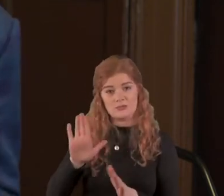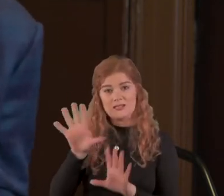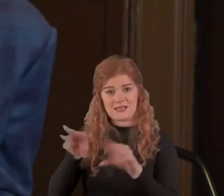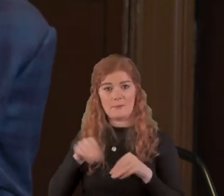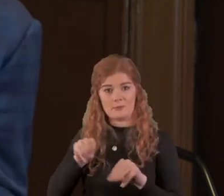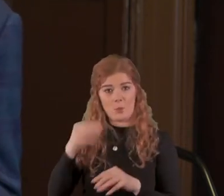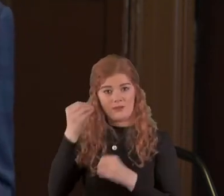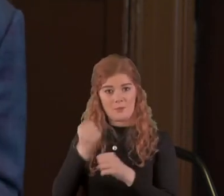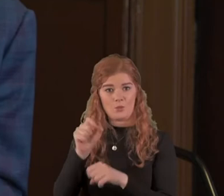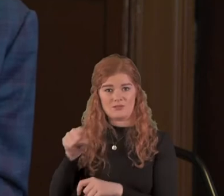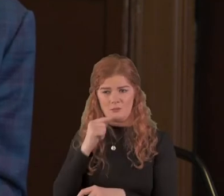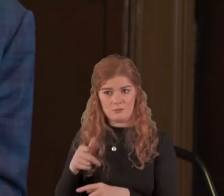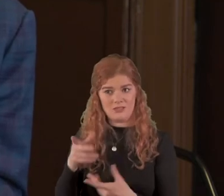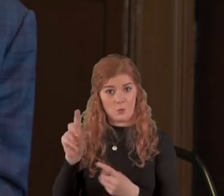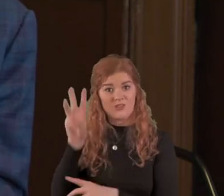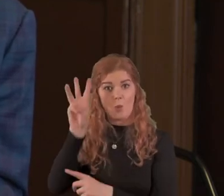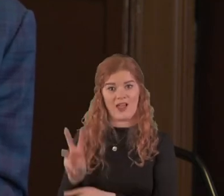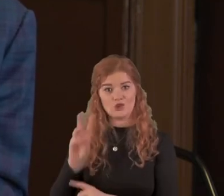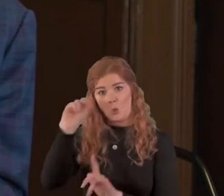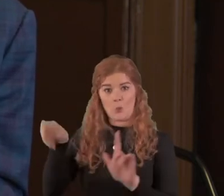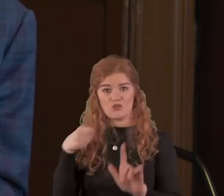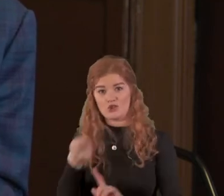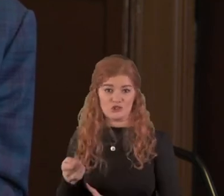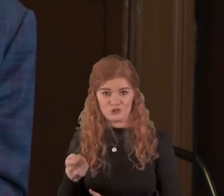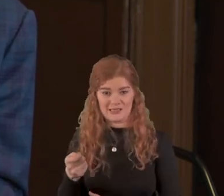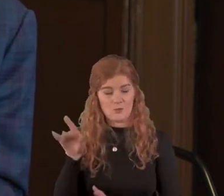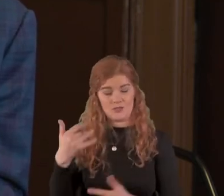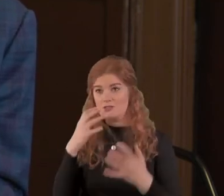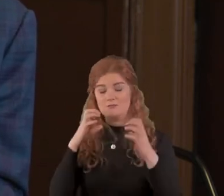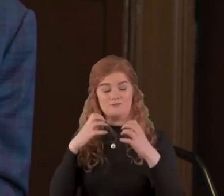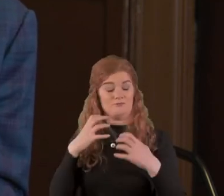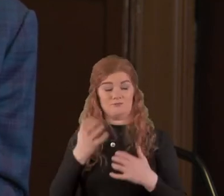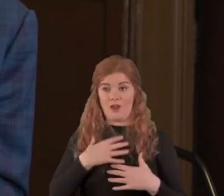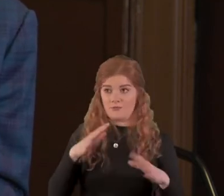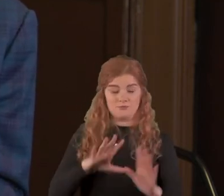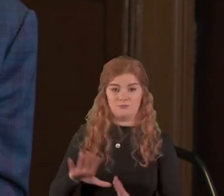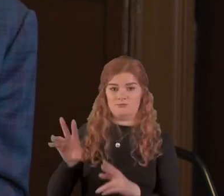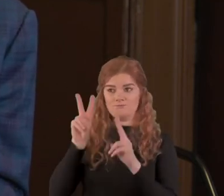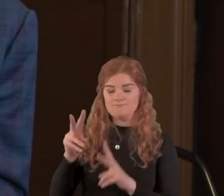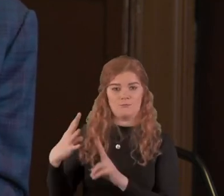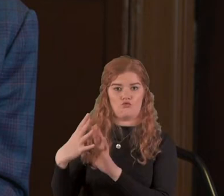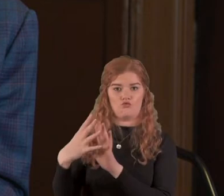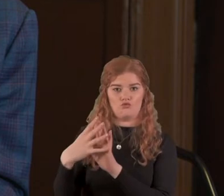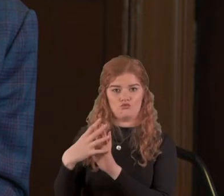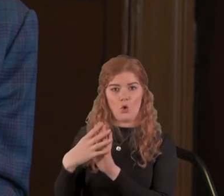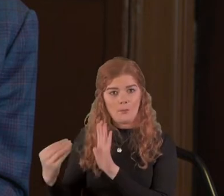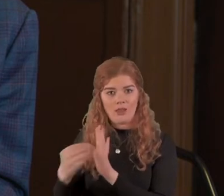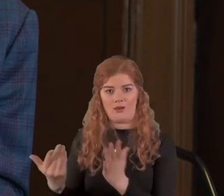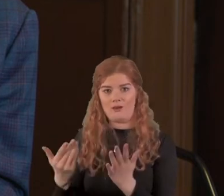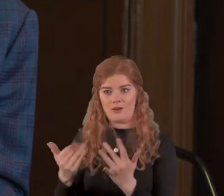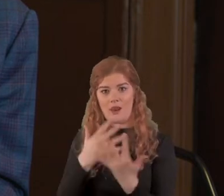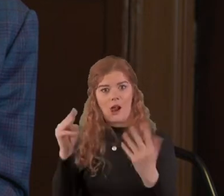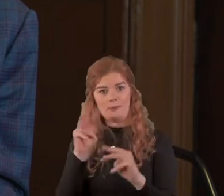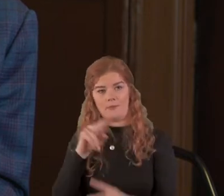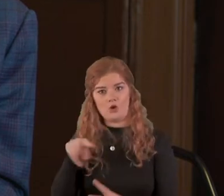you know, he was a Welsh wizard. He was a mesmerizing figure. It seemed that, you know, people were